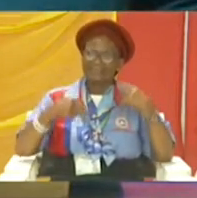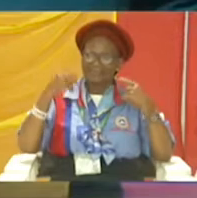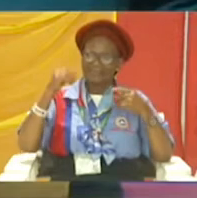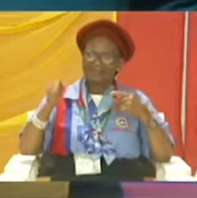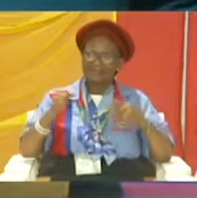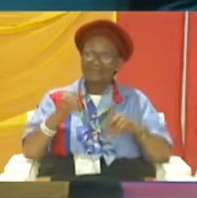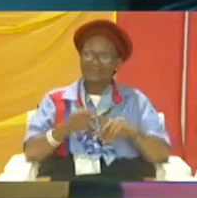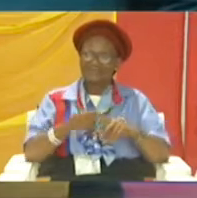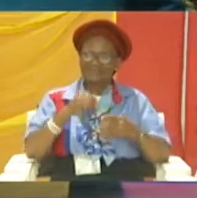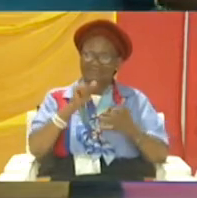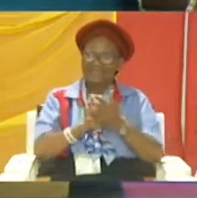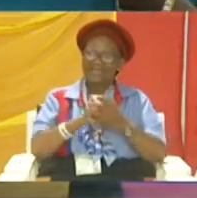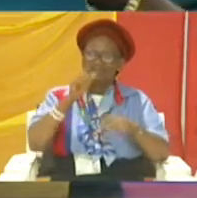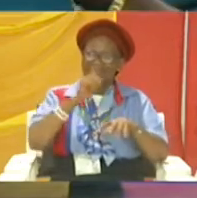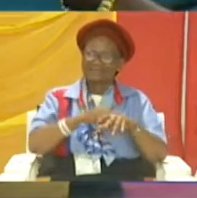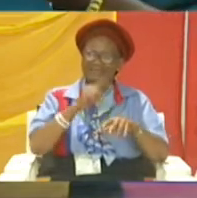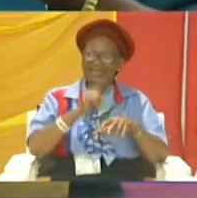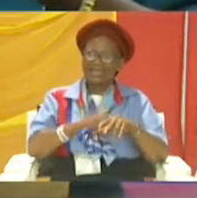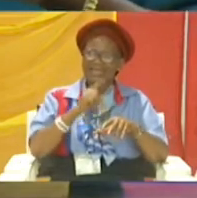From that moment,